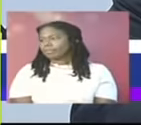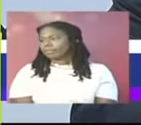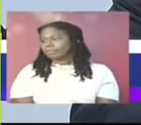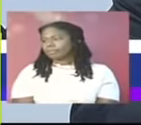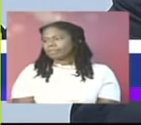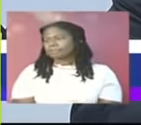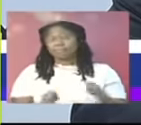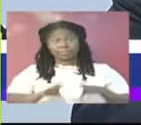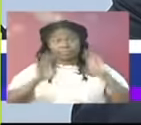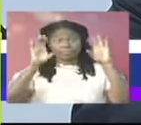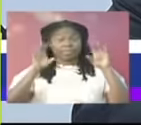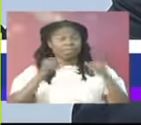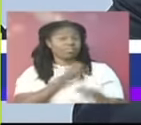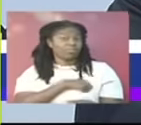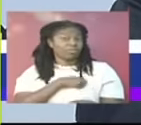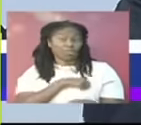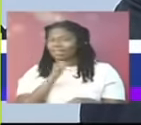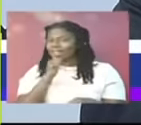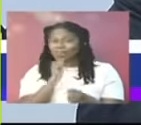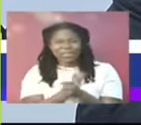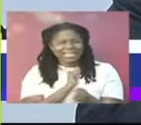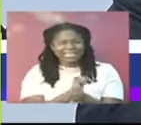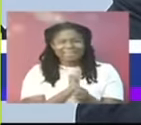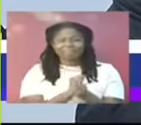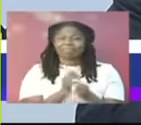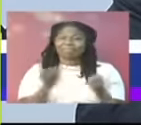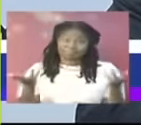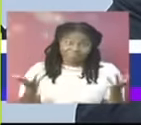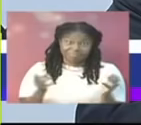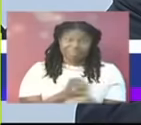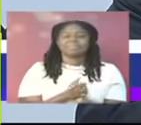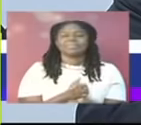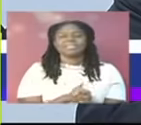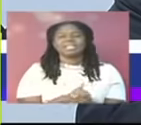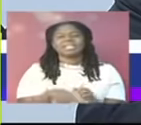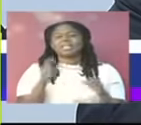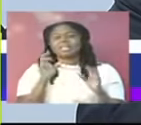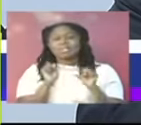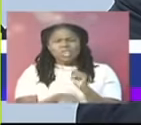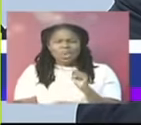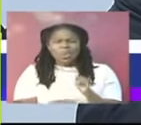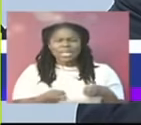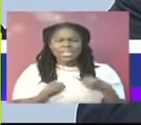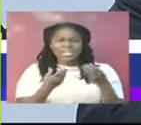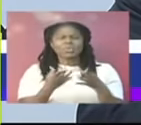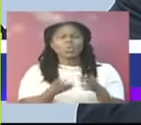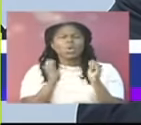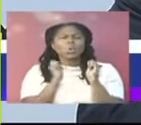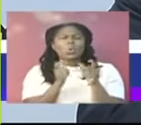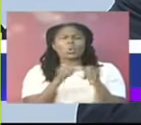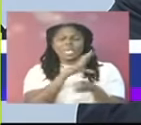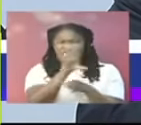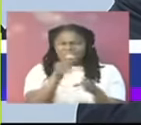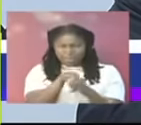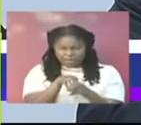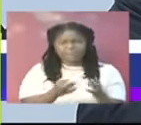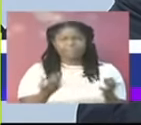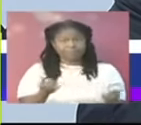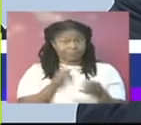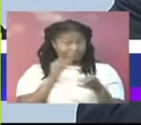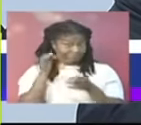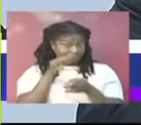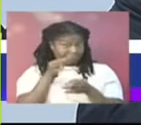Apparently these slides don't appear to be working. So what we'll do is we'll just do a quick summary of the epi trend. What we would have seen as at